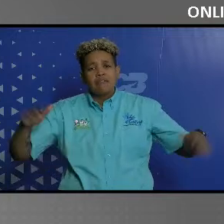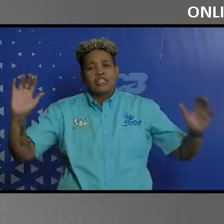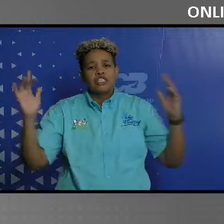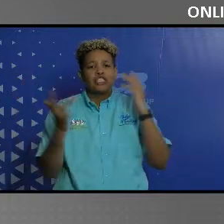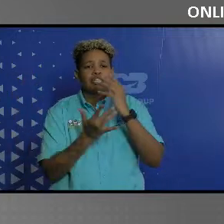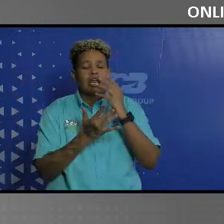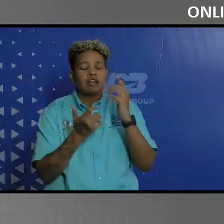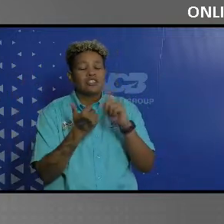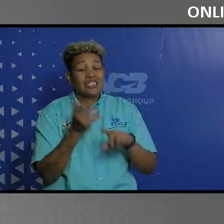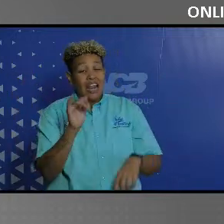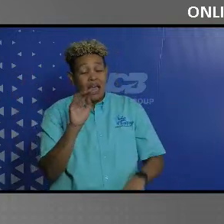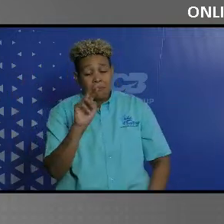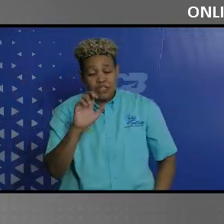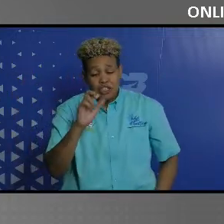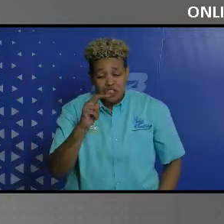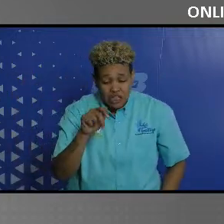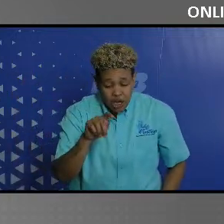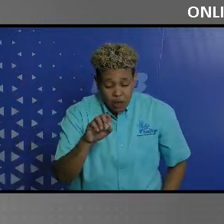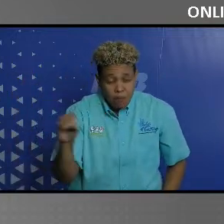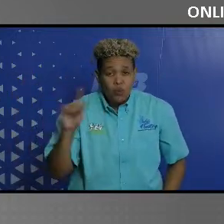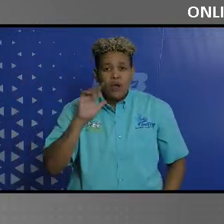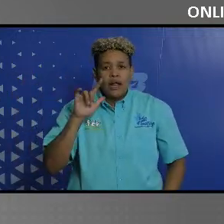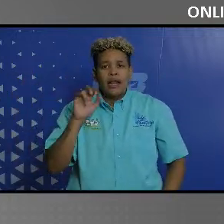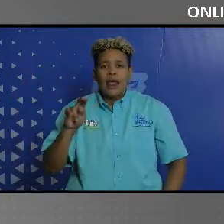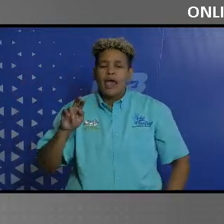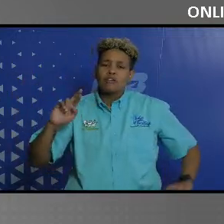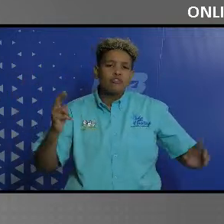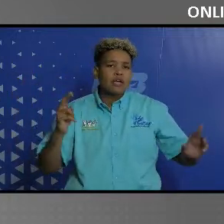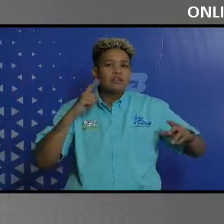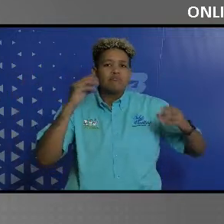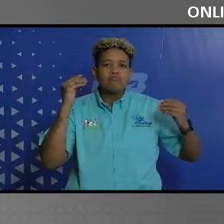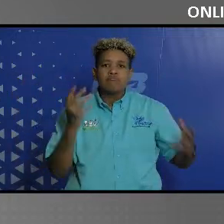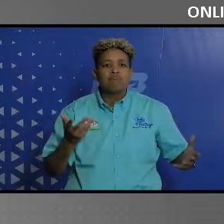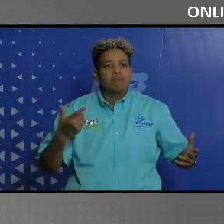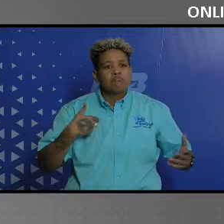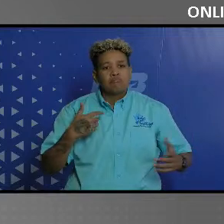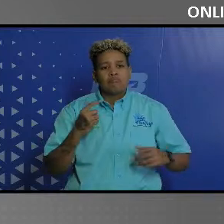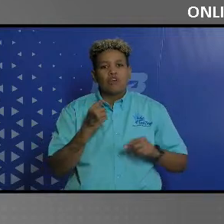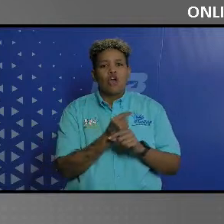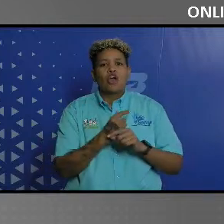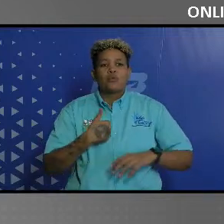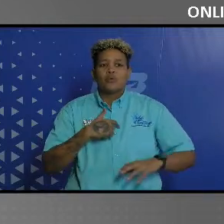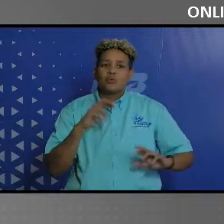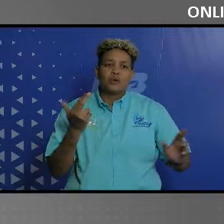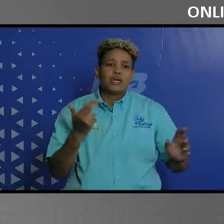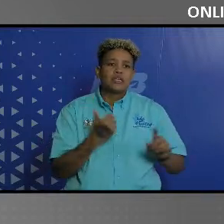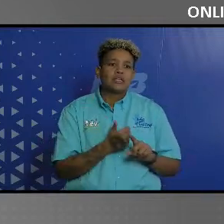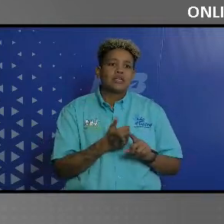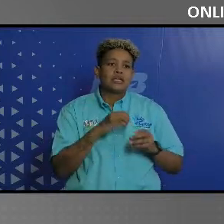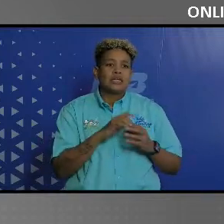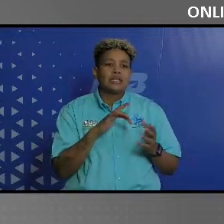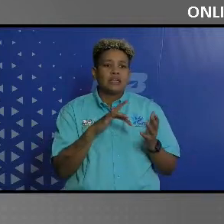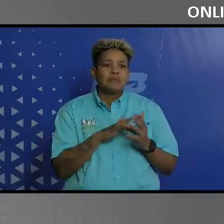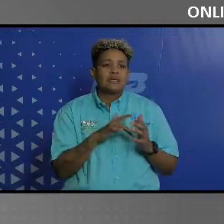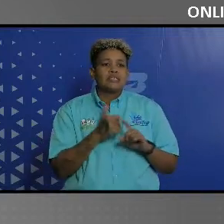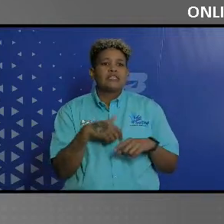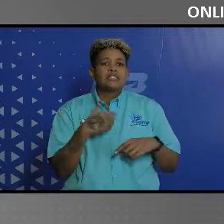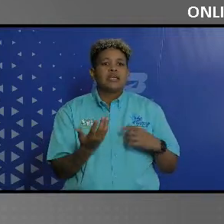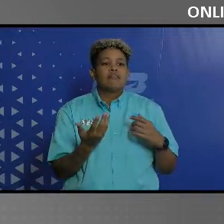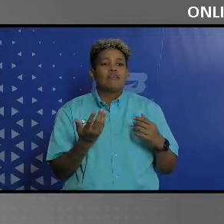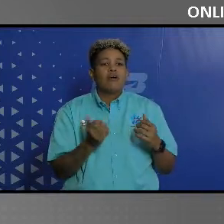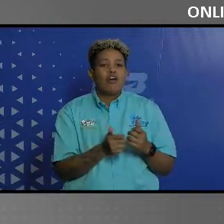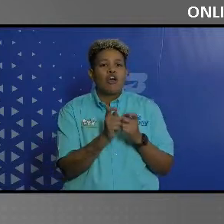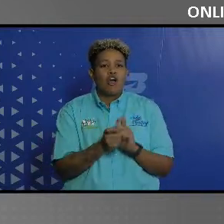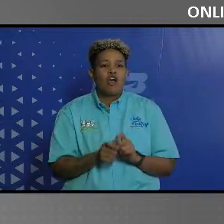technology, like Mr. Chinapu, Clarion is all indicated at Guardian. We are also in the midst of a core